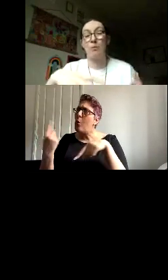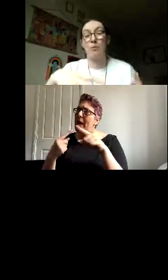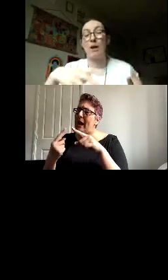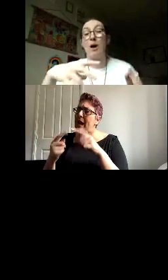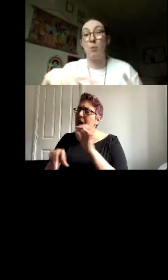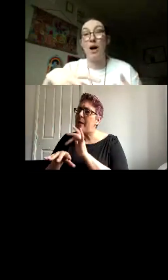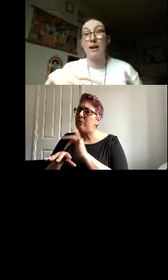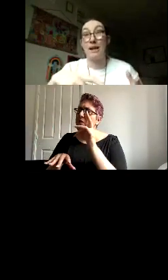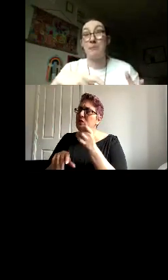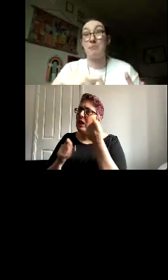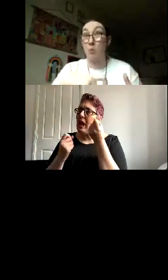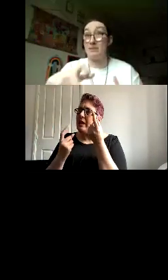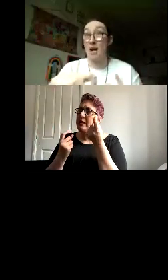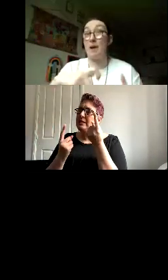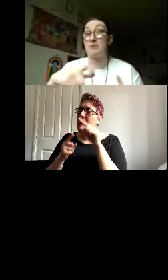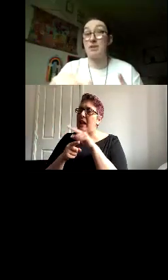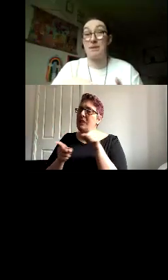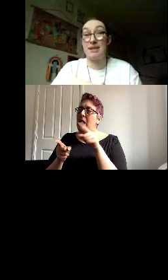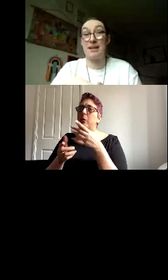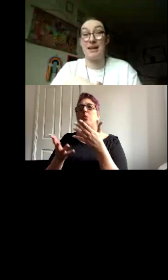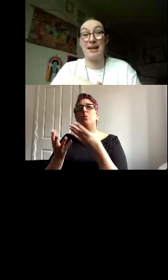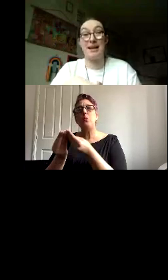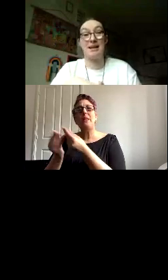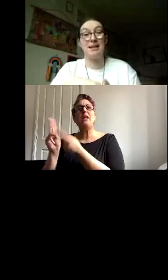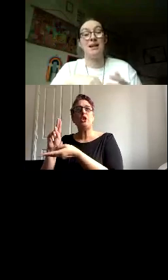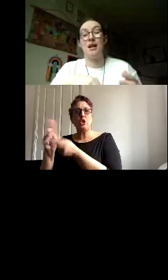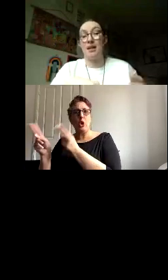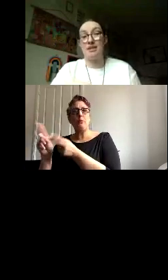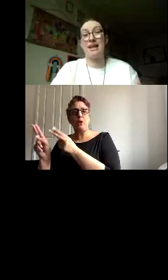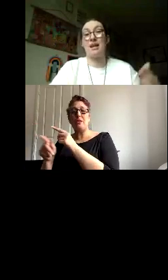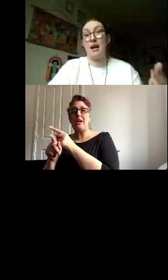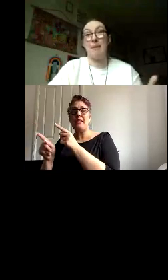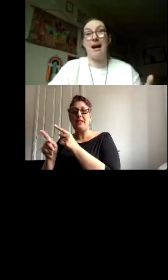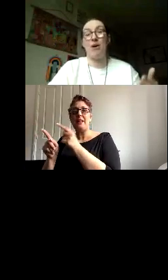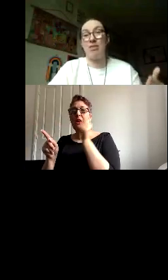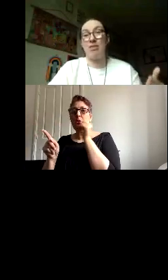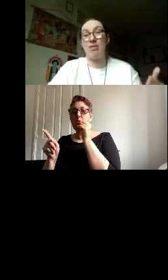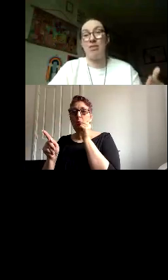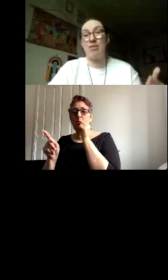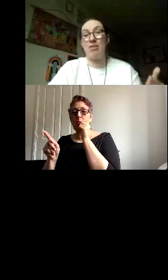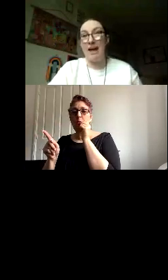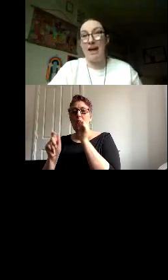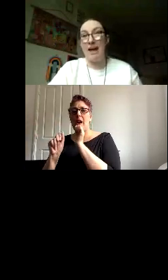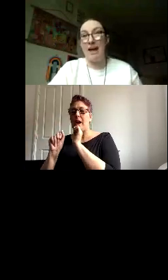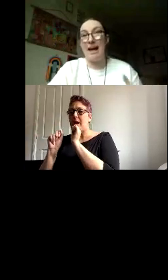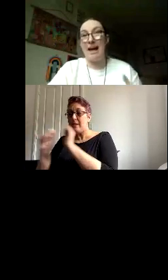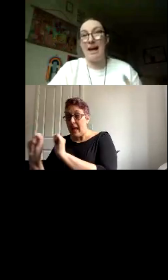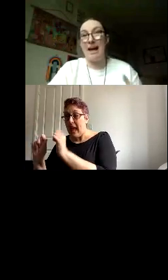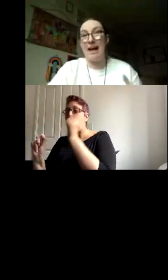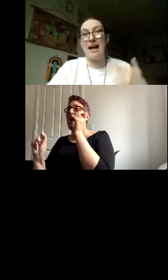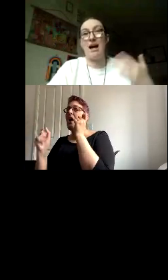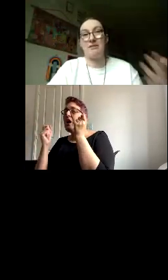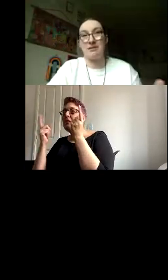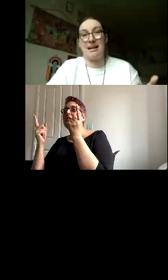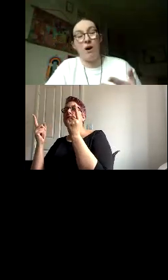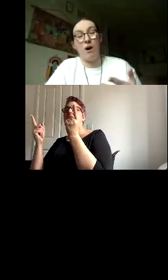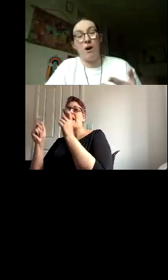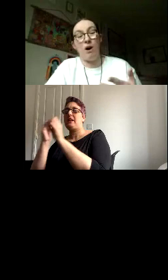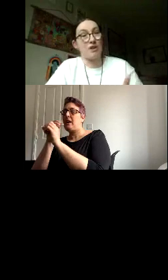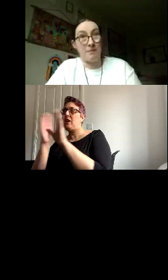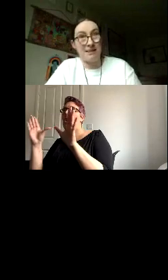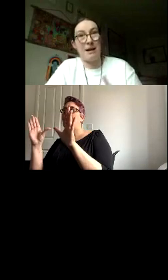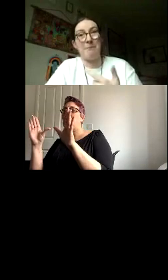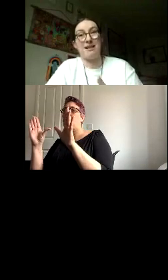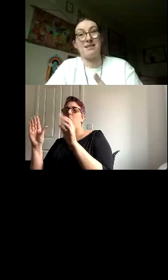when we are working with interpreters particularly, think about their understanding of